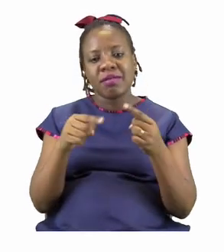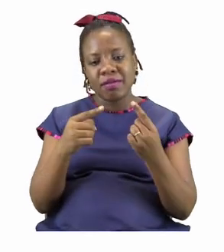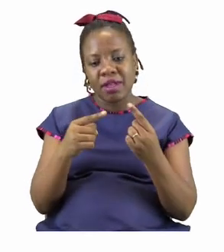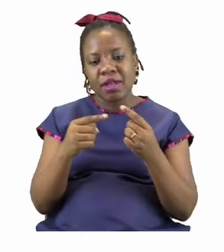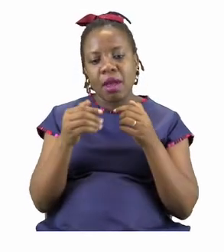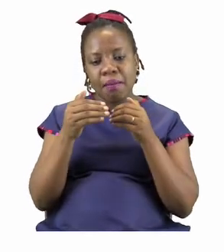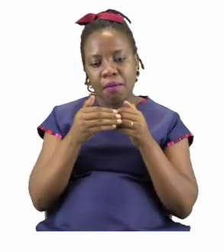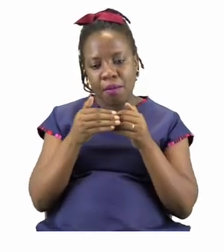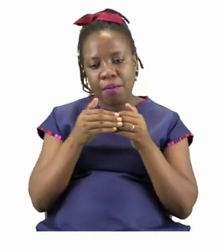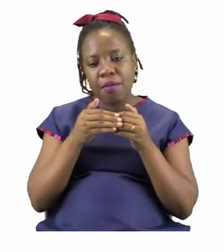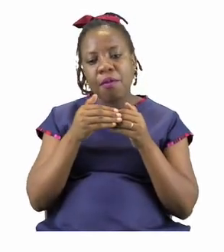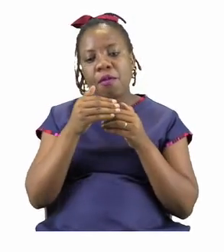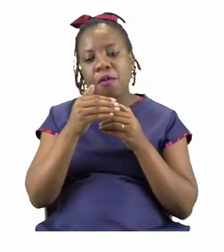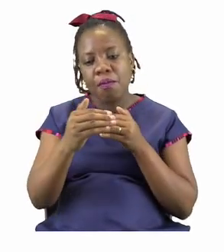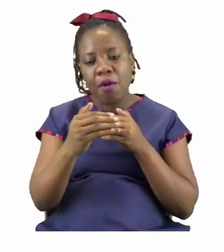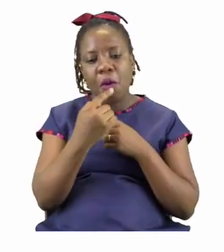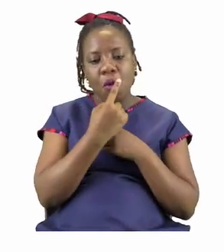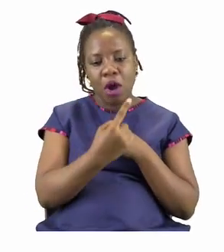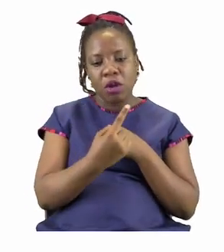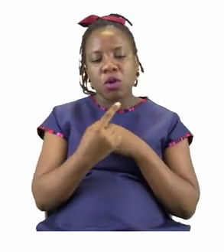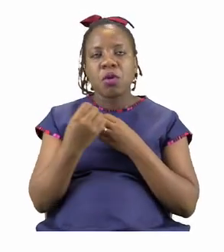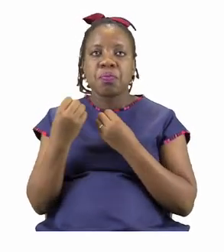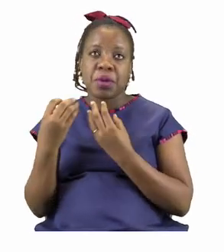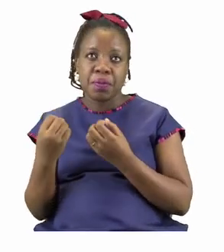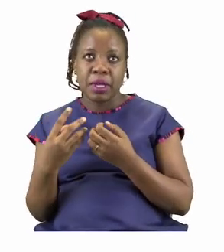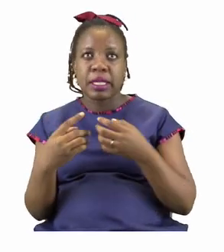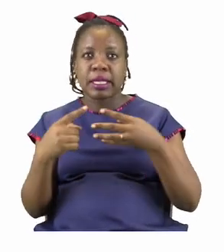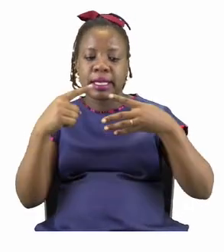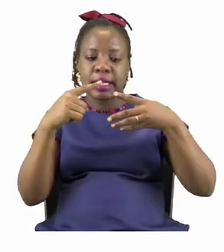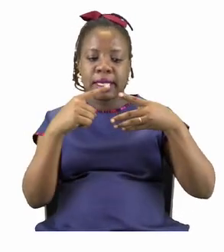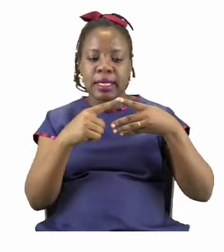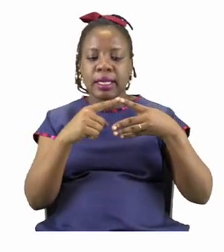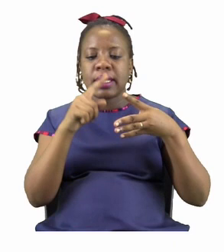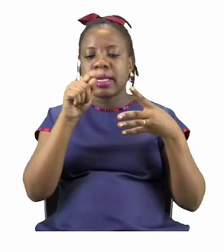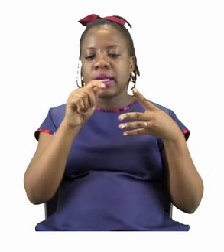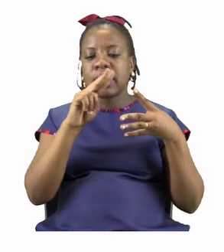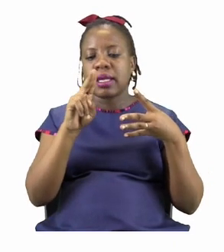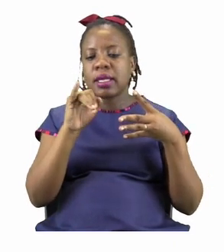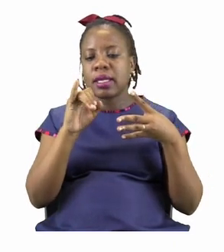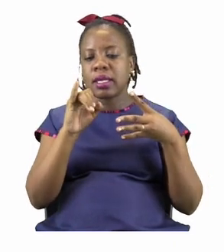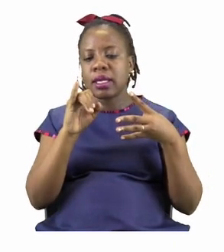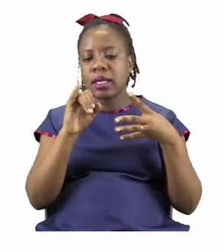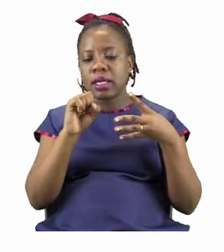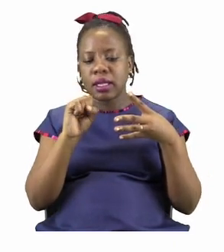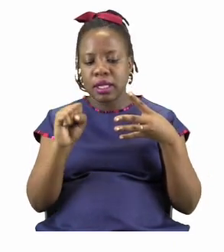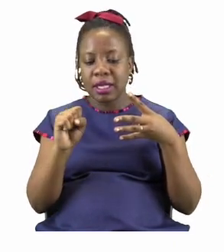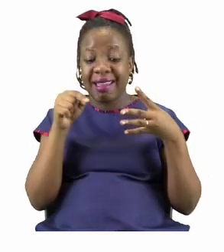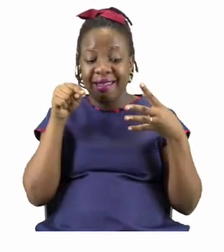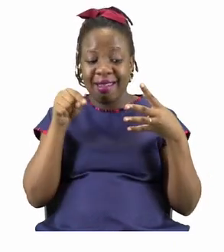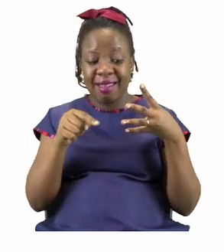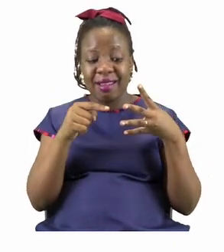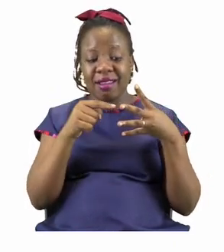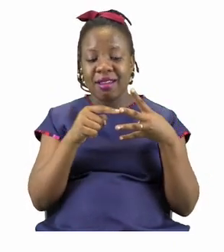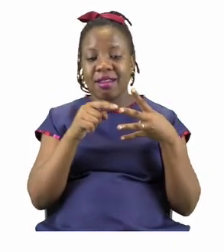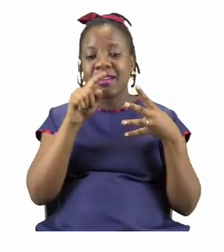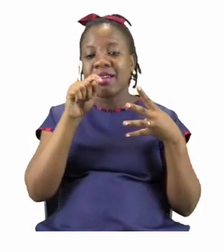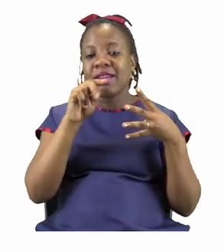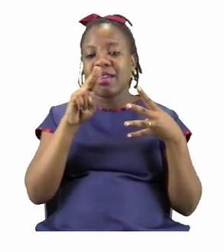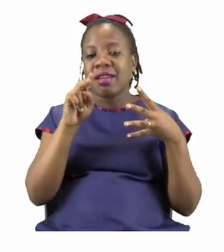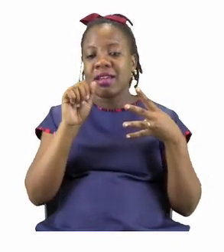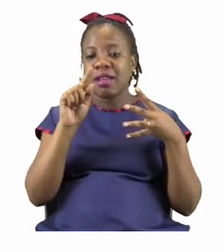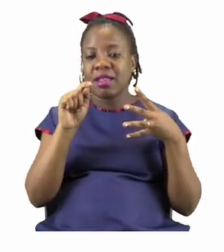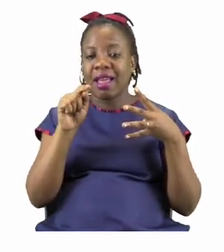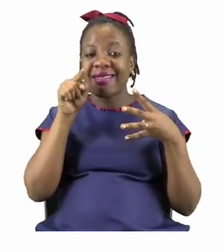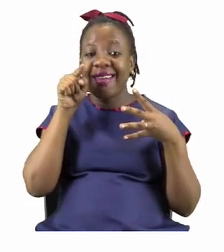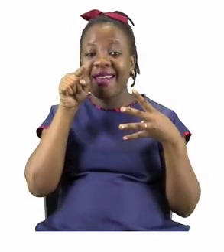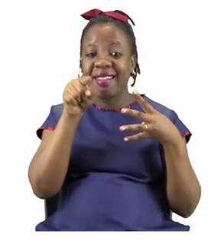this, that, these, and those. Now it says here that you have to choose and write